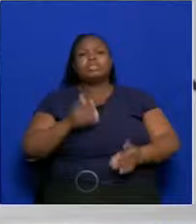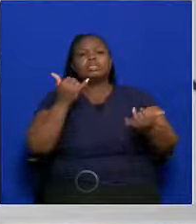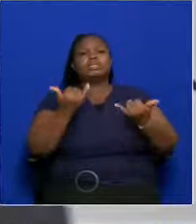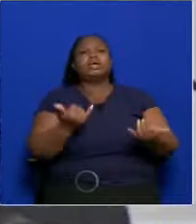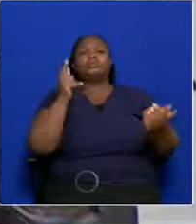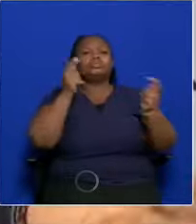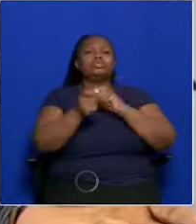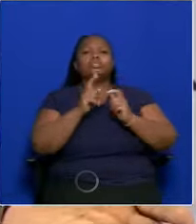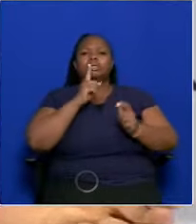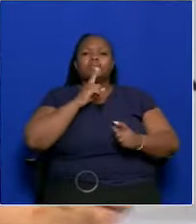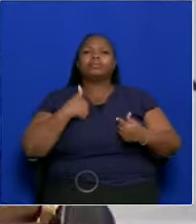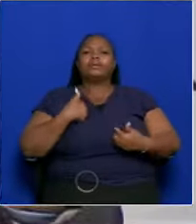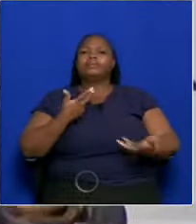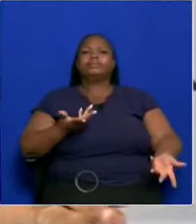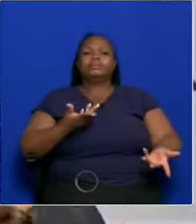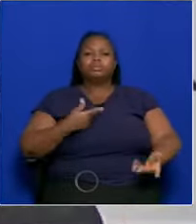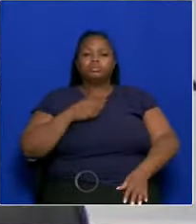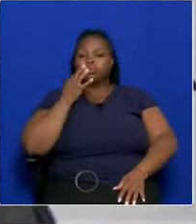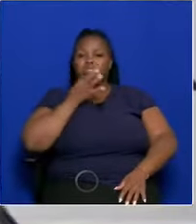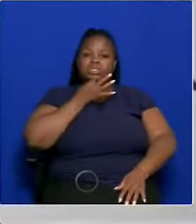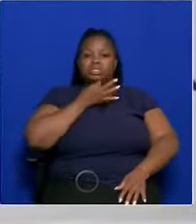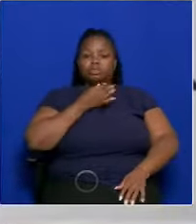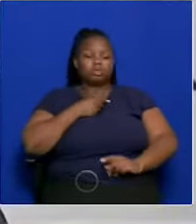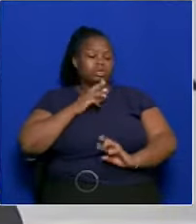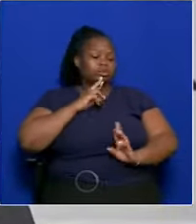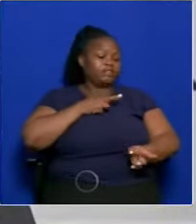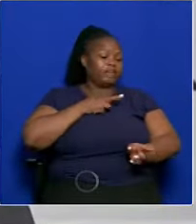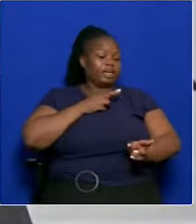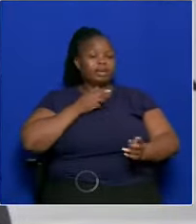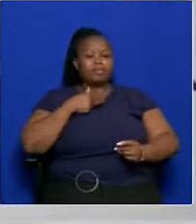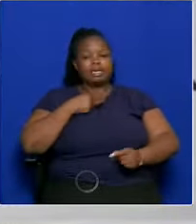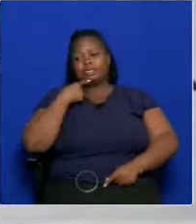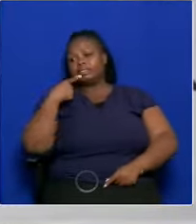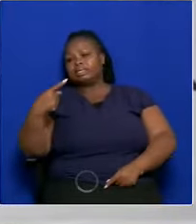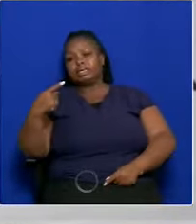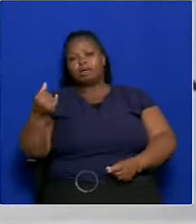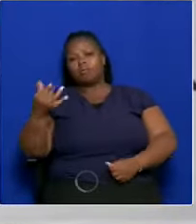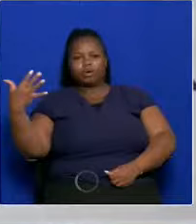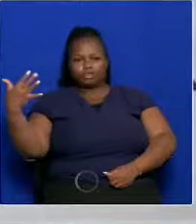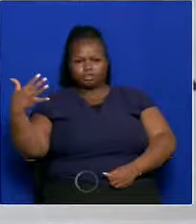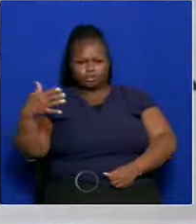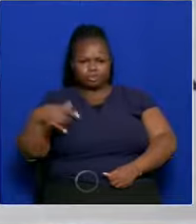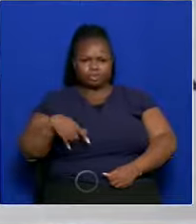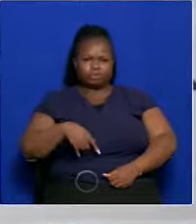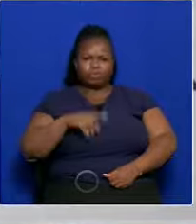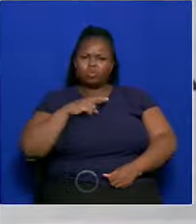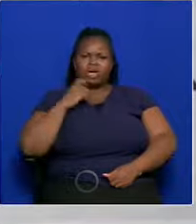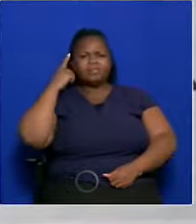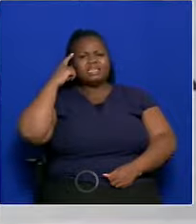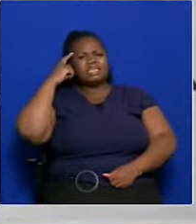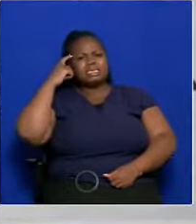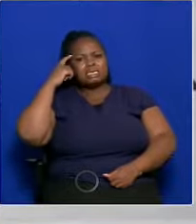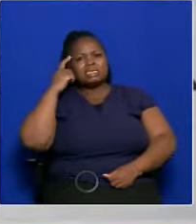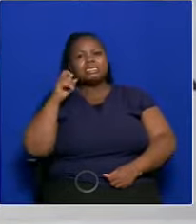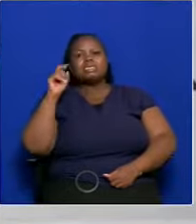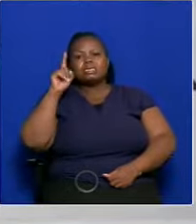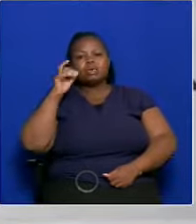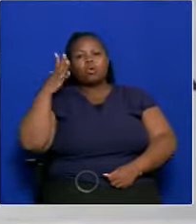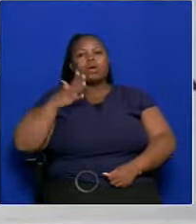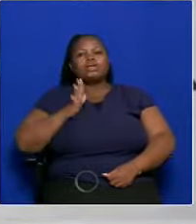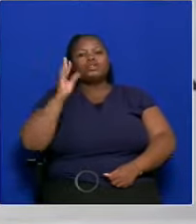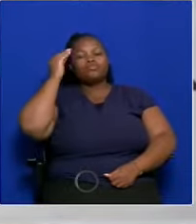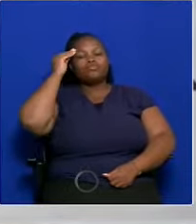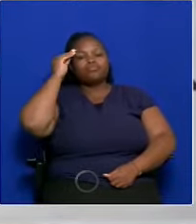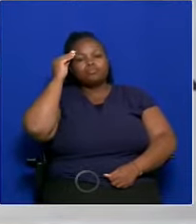say, you can make reference to say, I said how much out of curiosity, that is what I said. Now I'm saying it's too